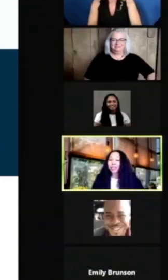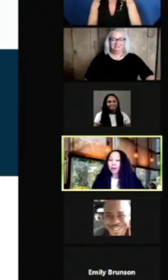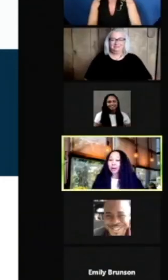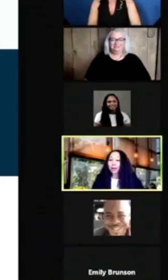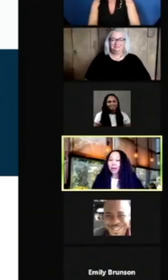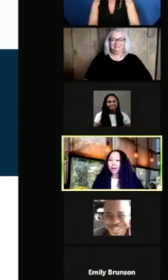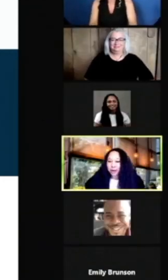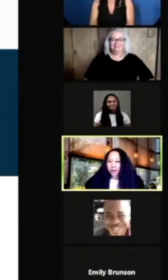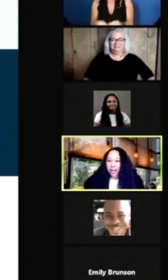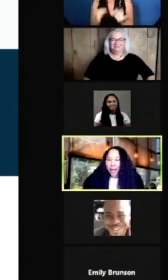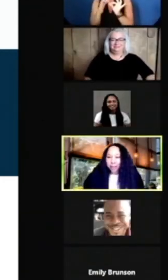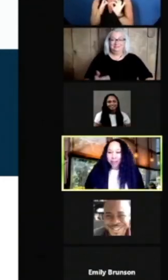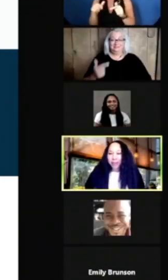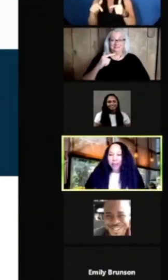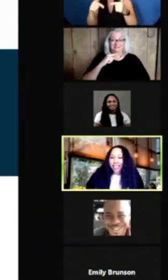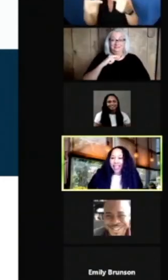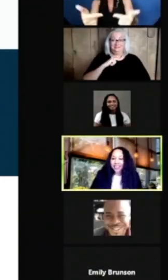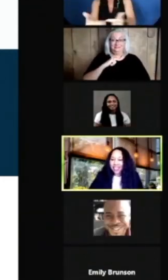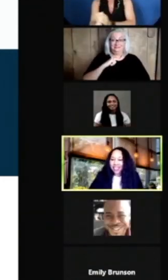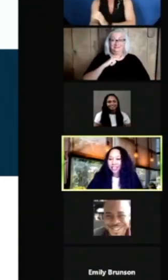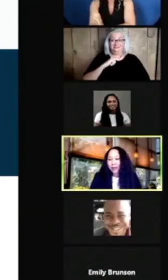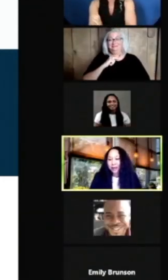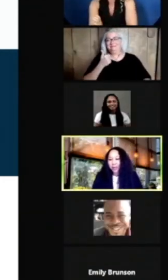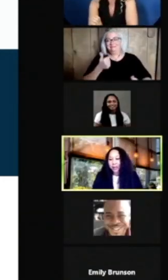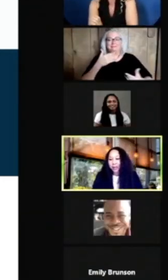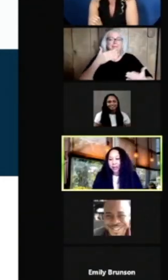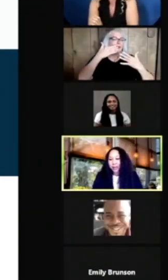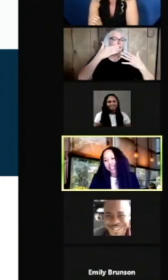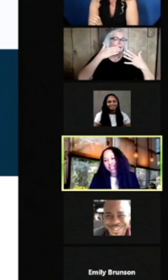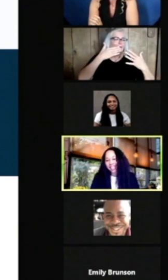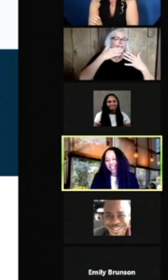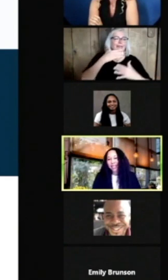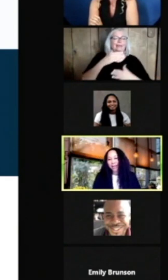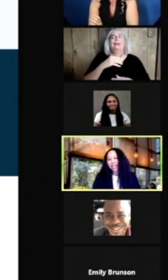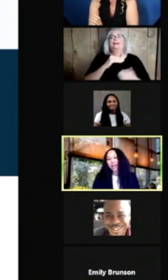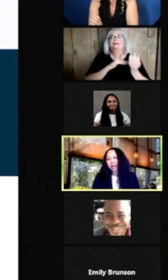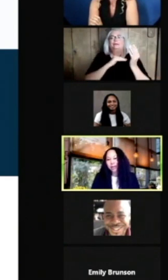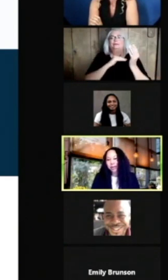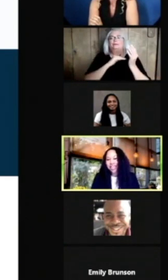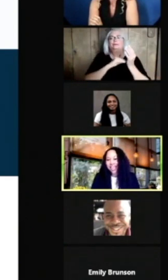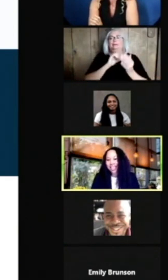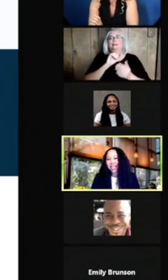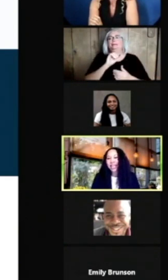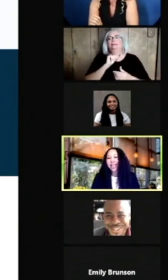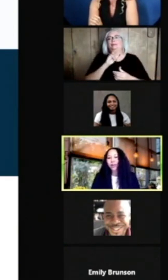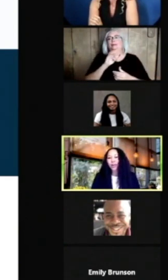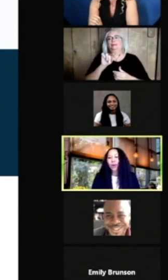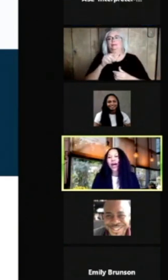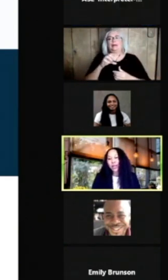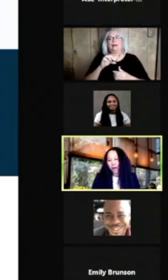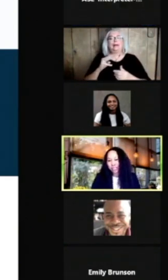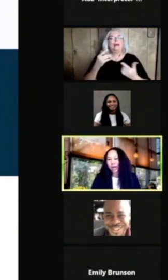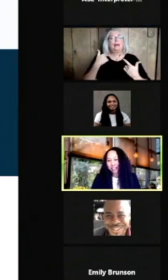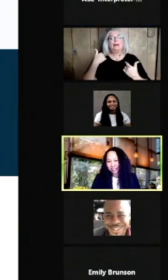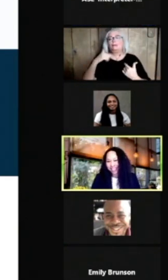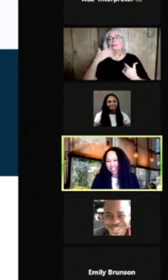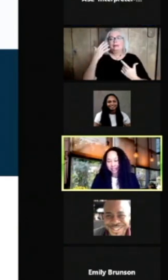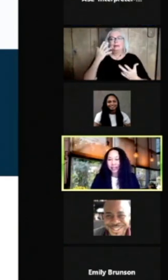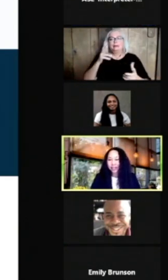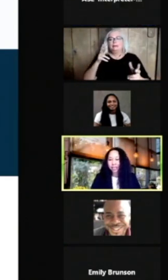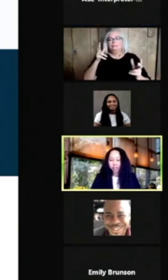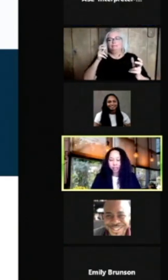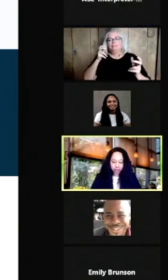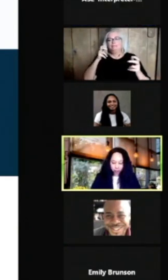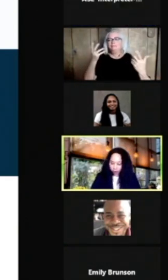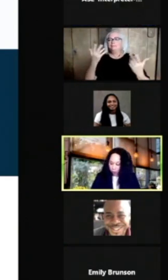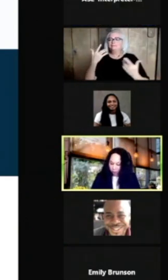Thank you so much, Dr. Abraham. We can sense from your spirit and the way you communicate why you are so effective.